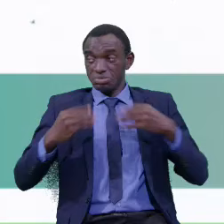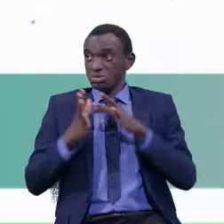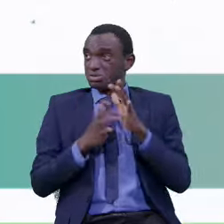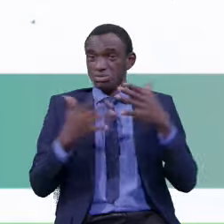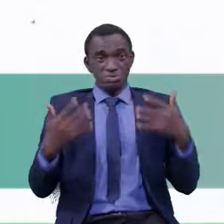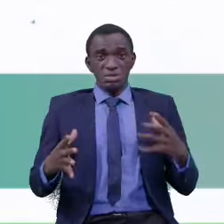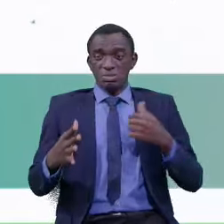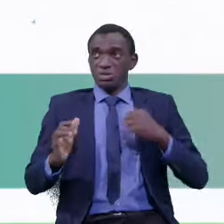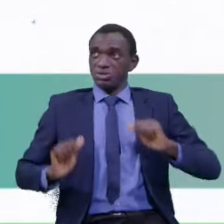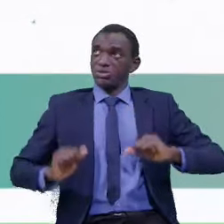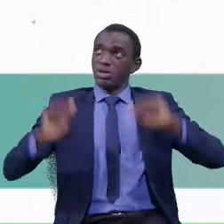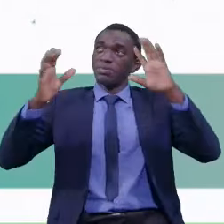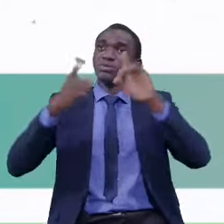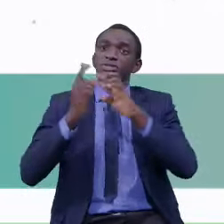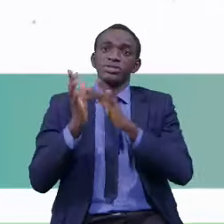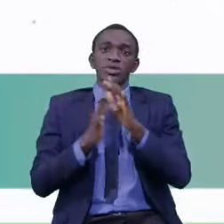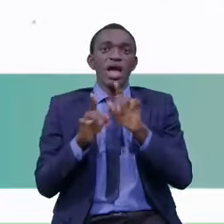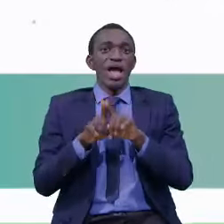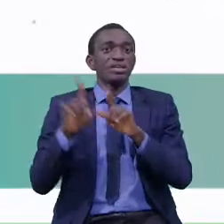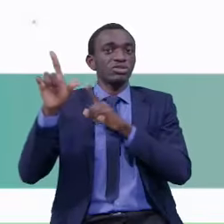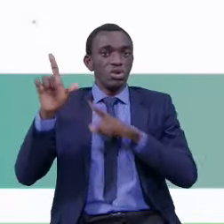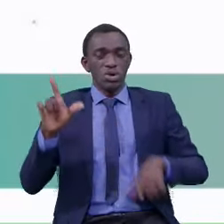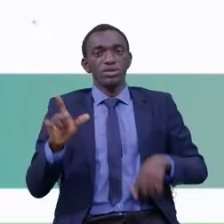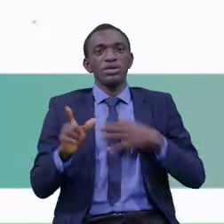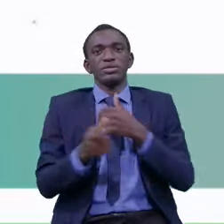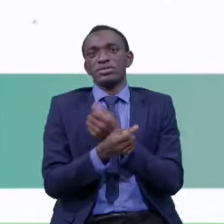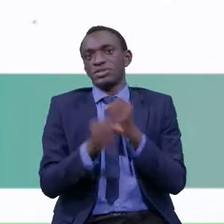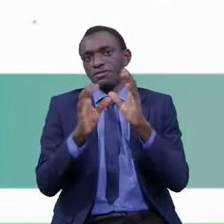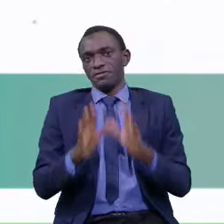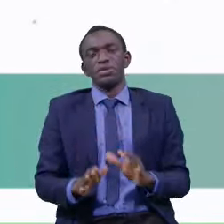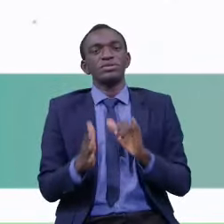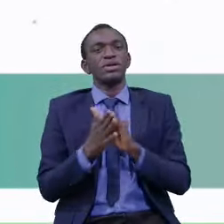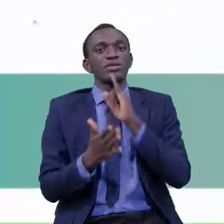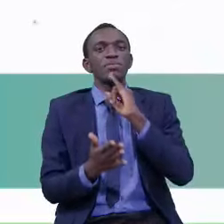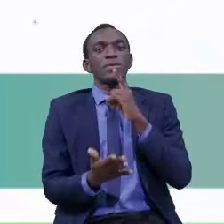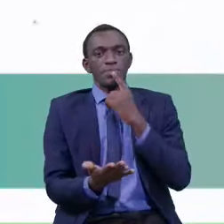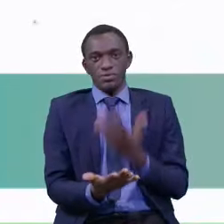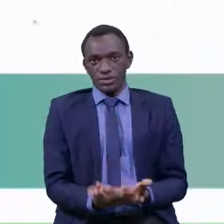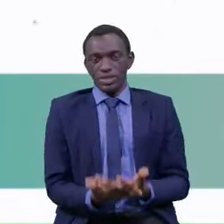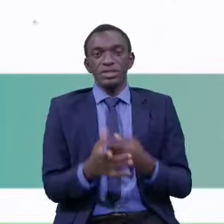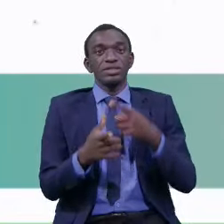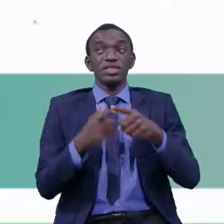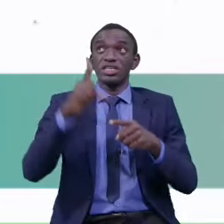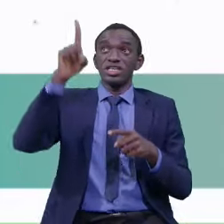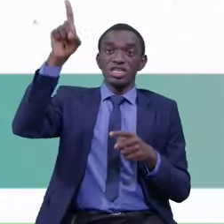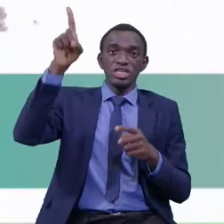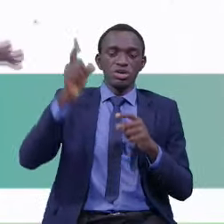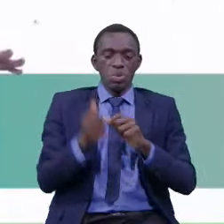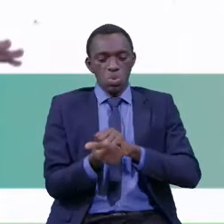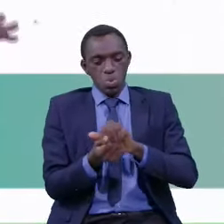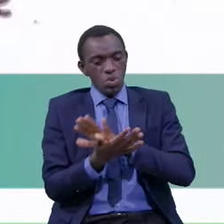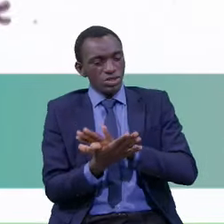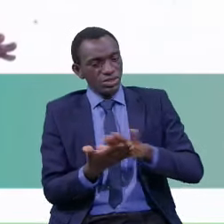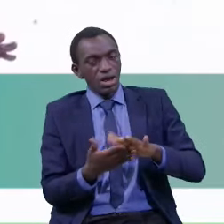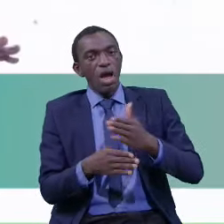as Lord and Savior, and he washes away your sins. Not the